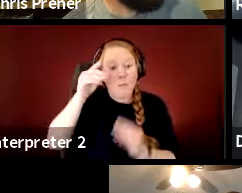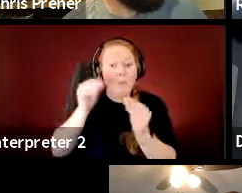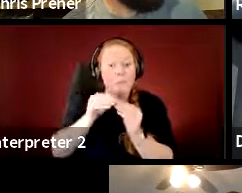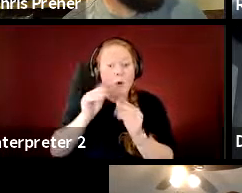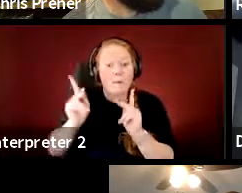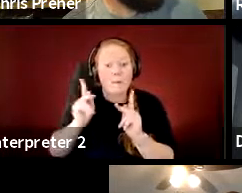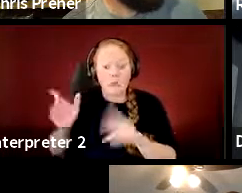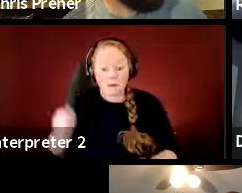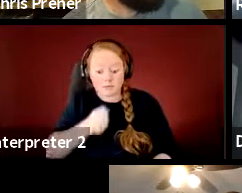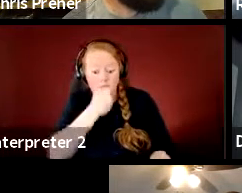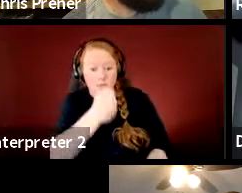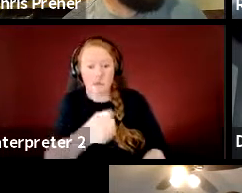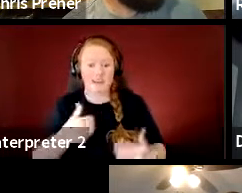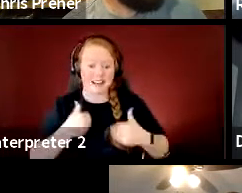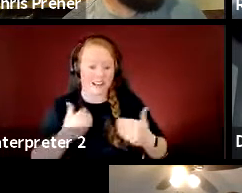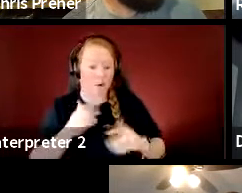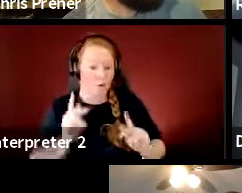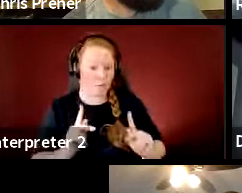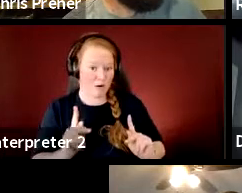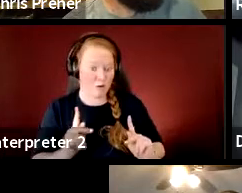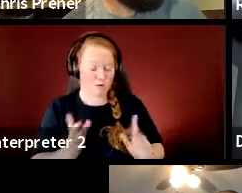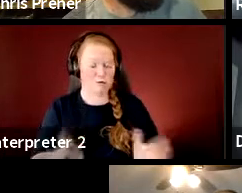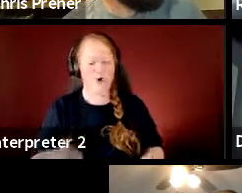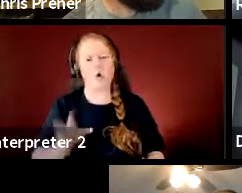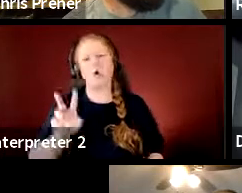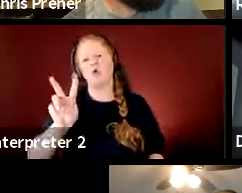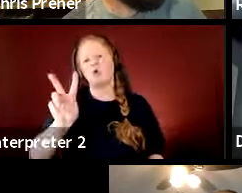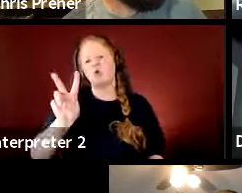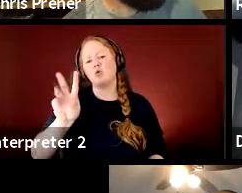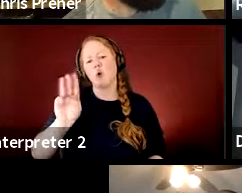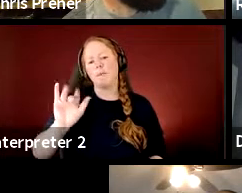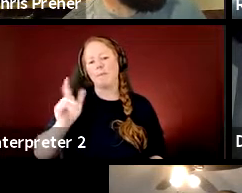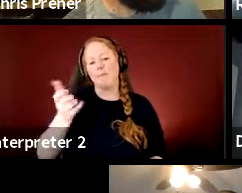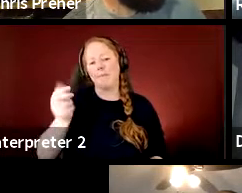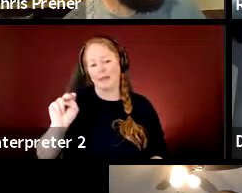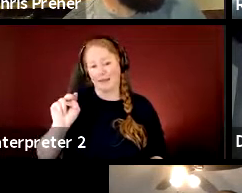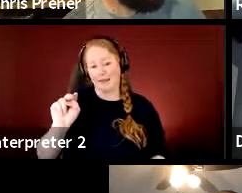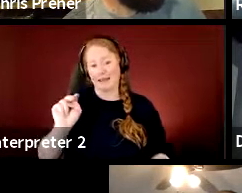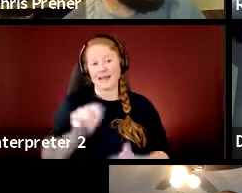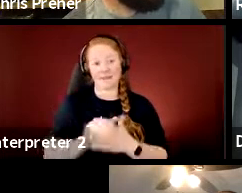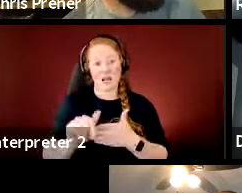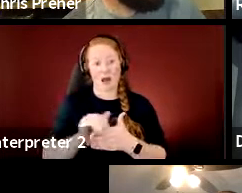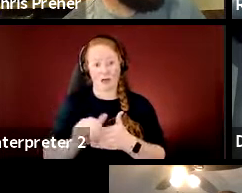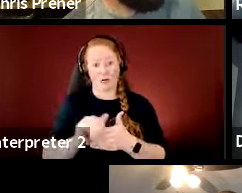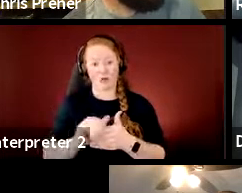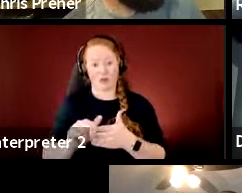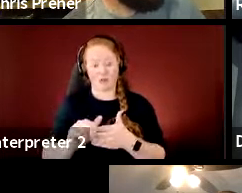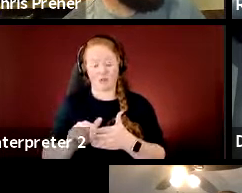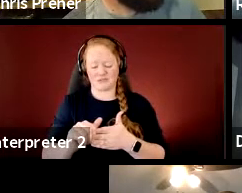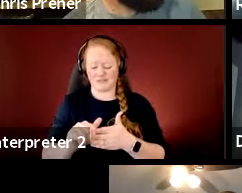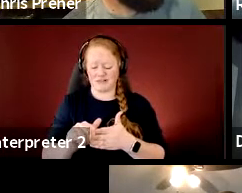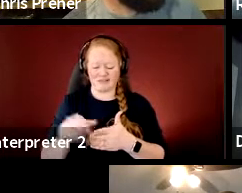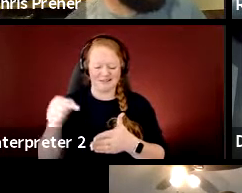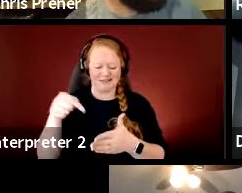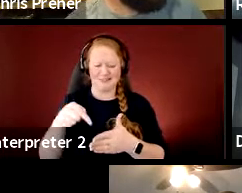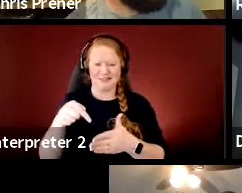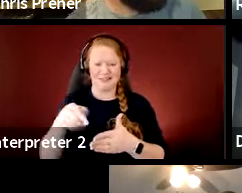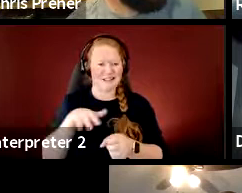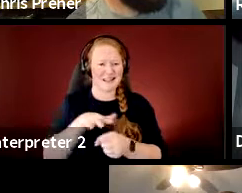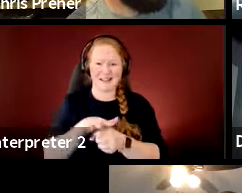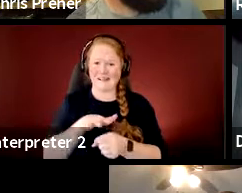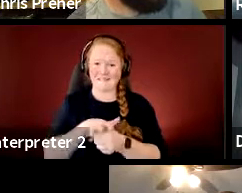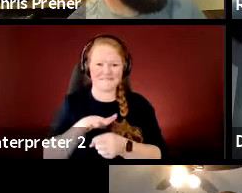people. The $2 million that have been allocated will not allow us to put the